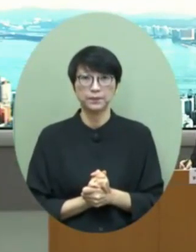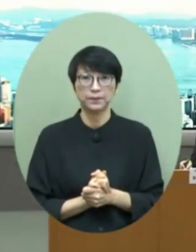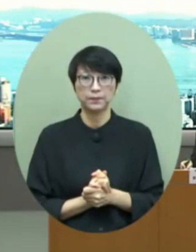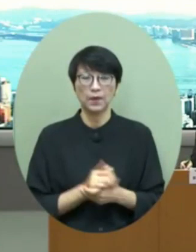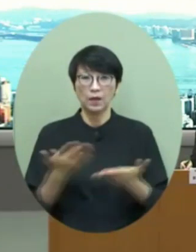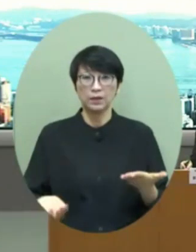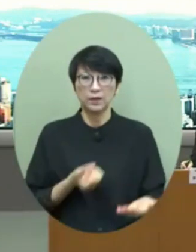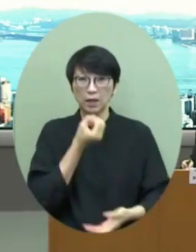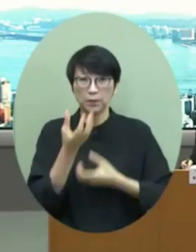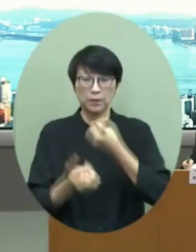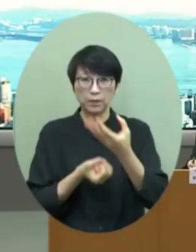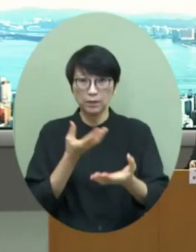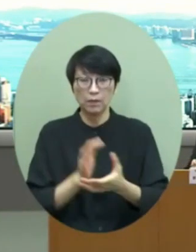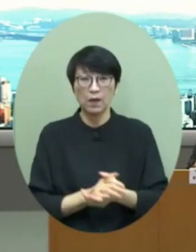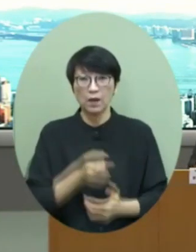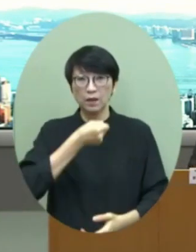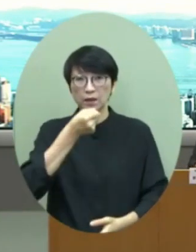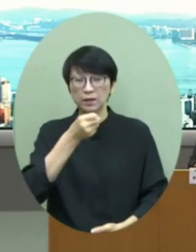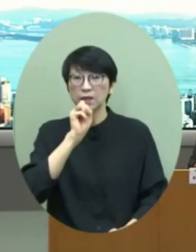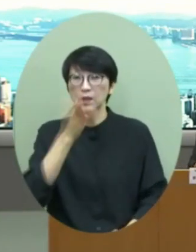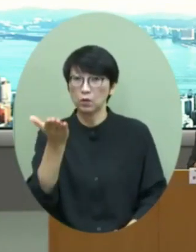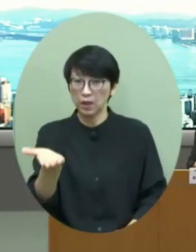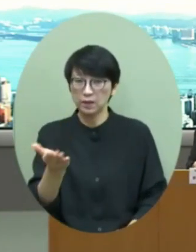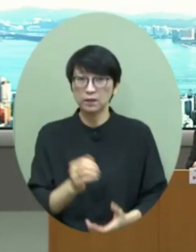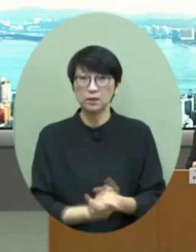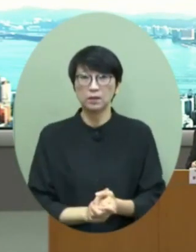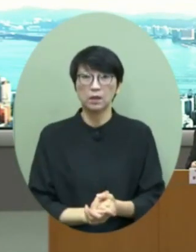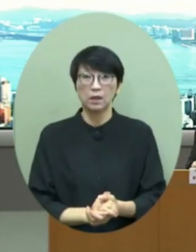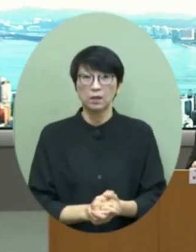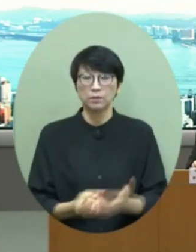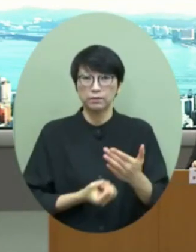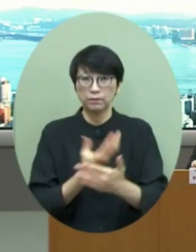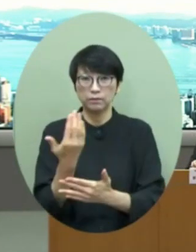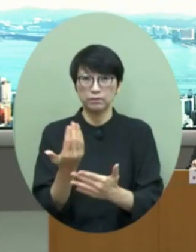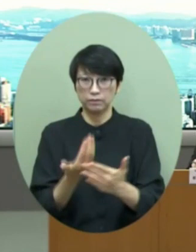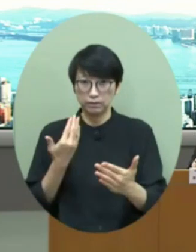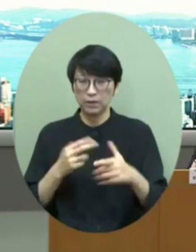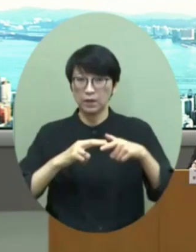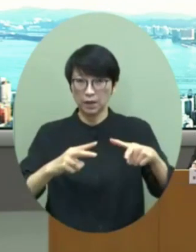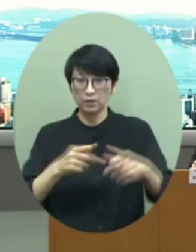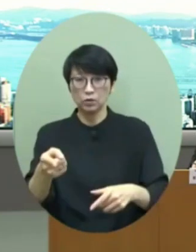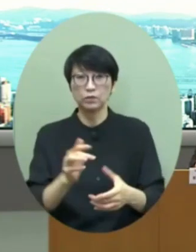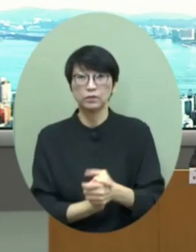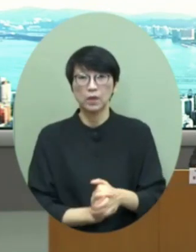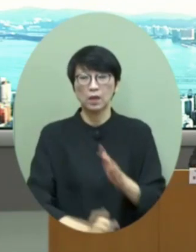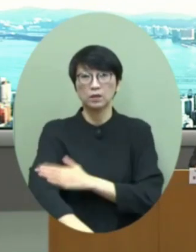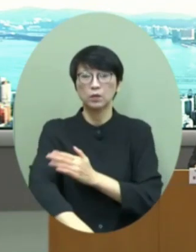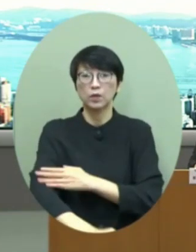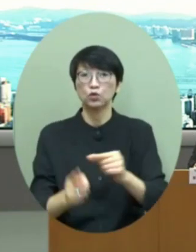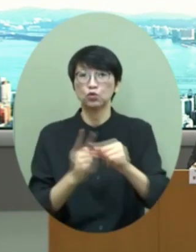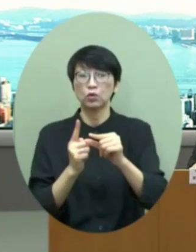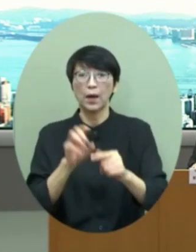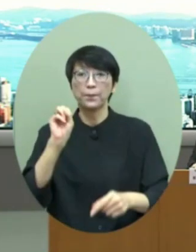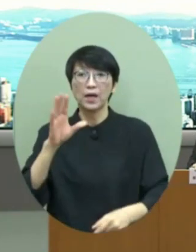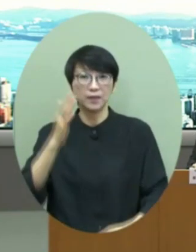appropriately. Thank you. Questions? Please raise your hands, and please identify yourself and the organization before